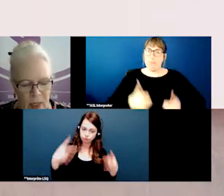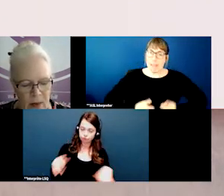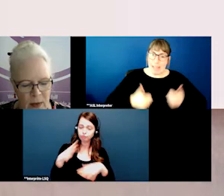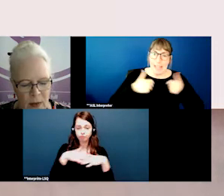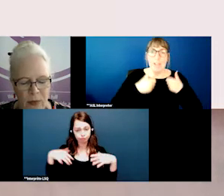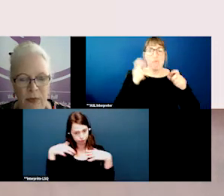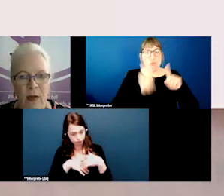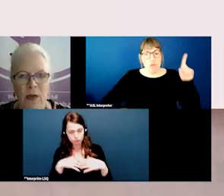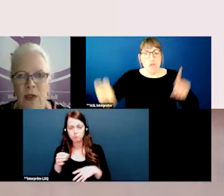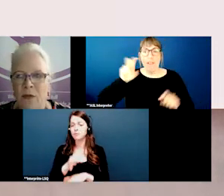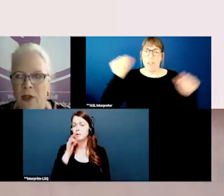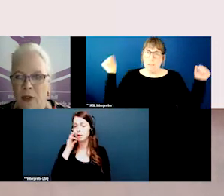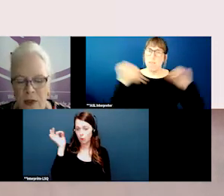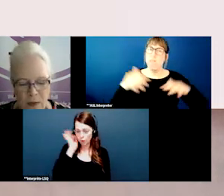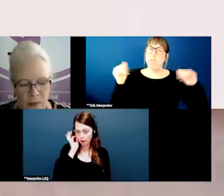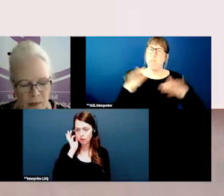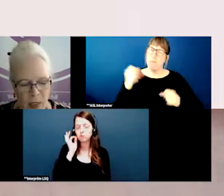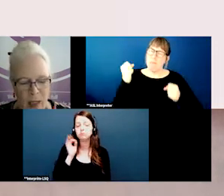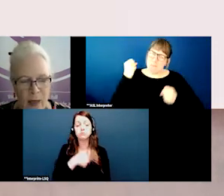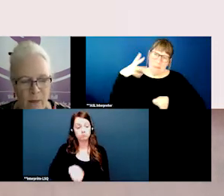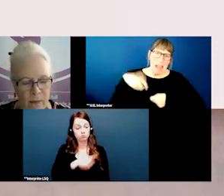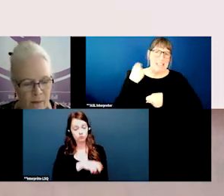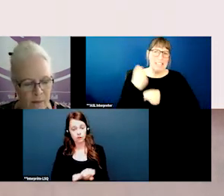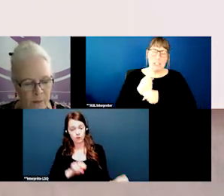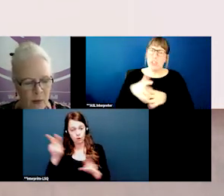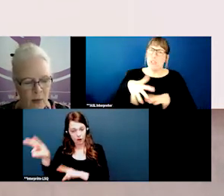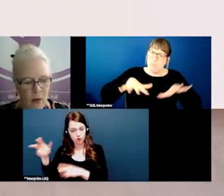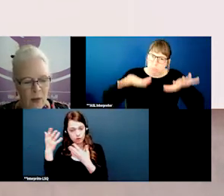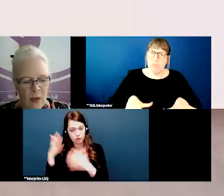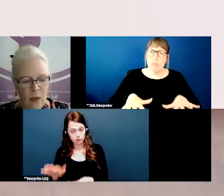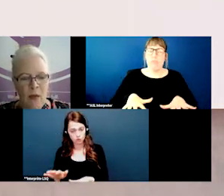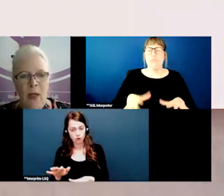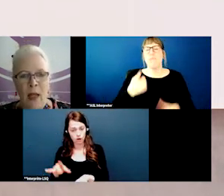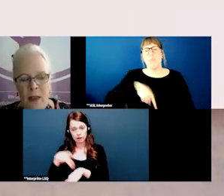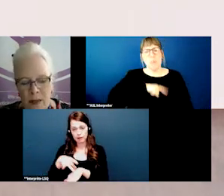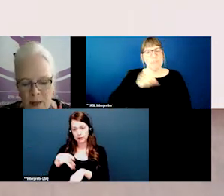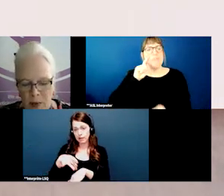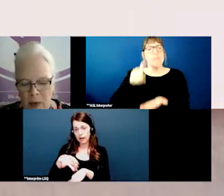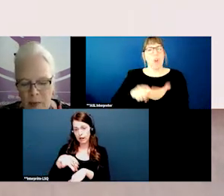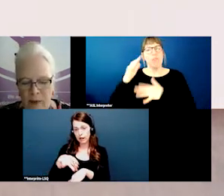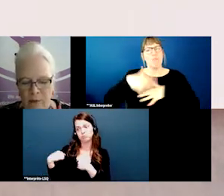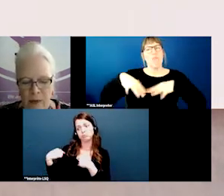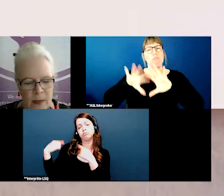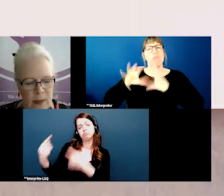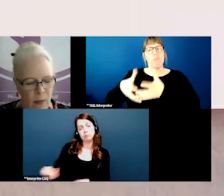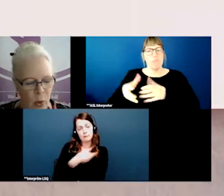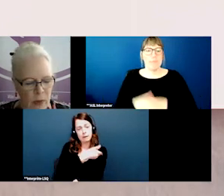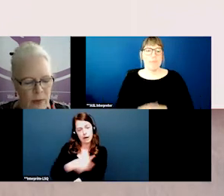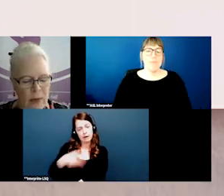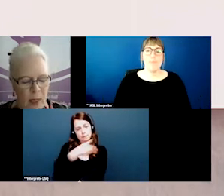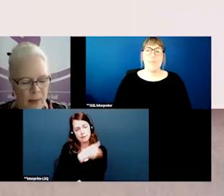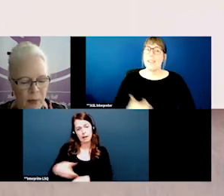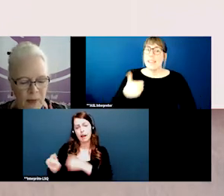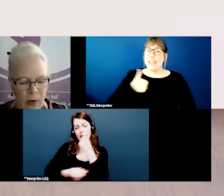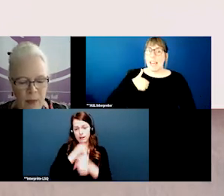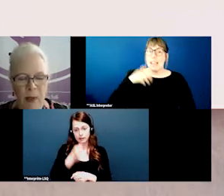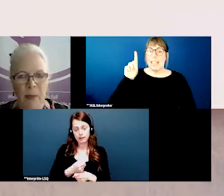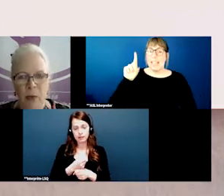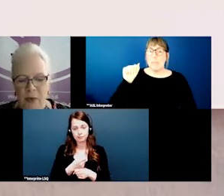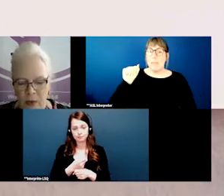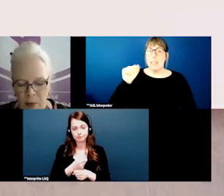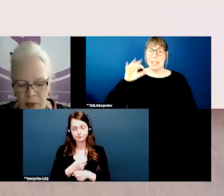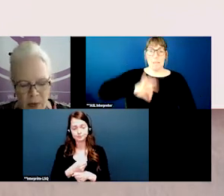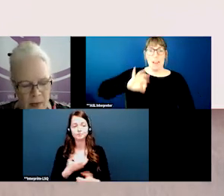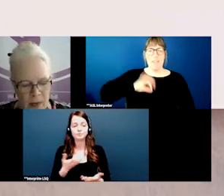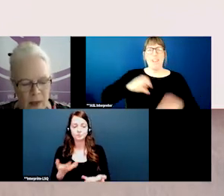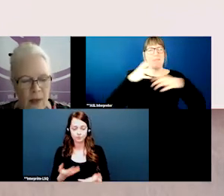on these lands for thousands of years. Hi, hi. The Canada Disability Benefit is an important step to providing people